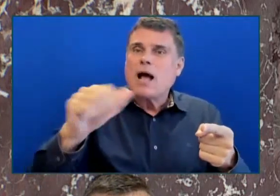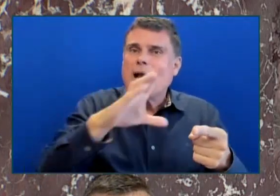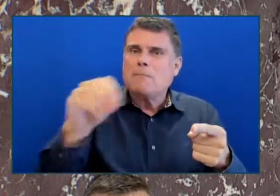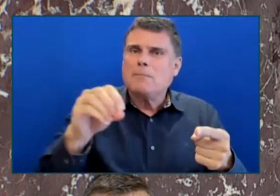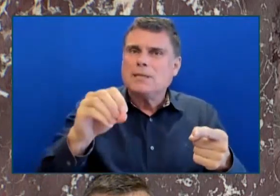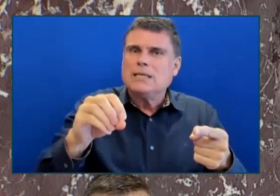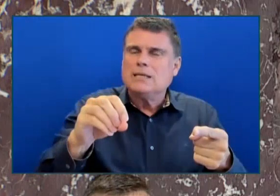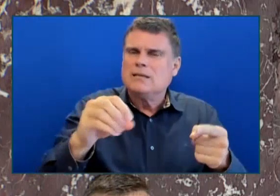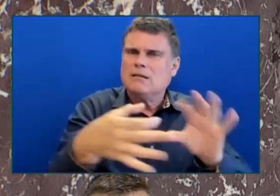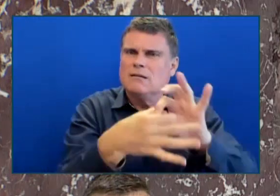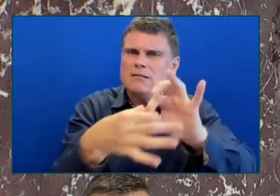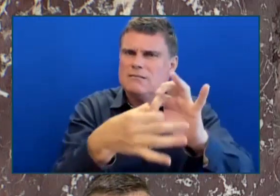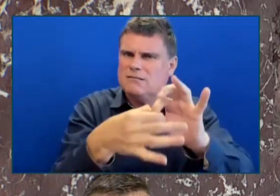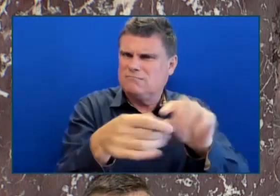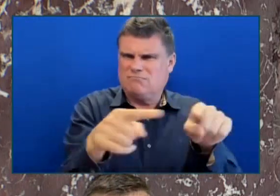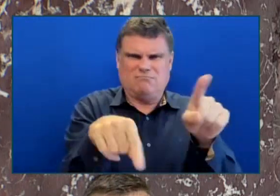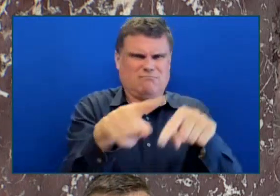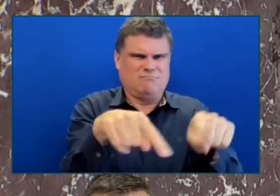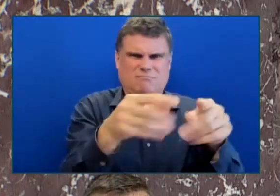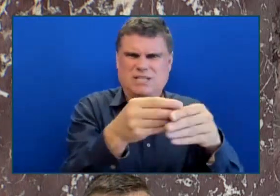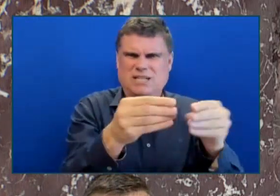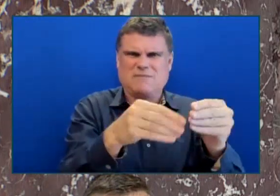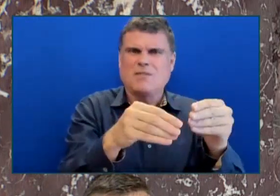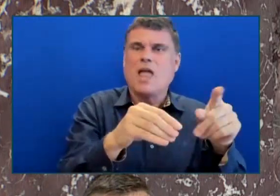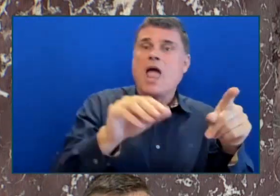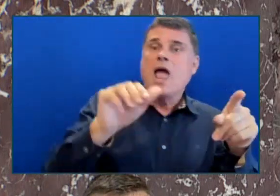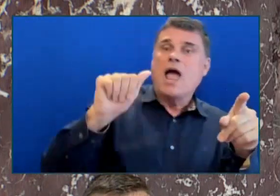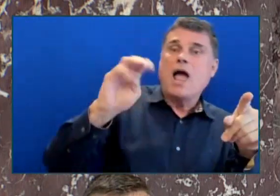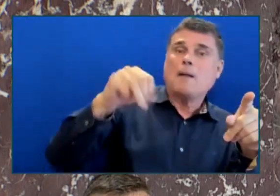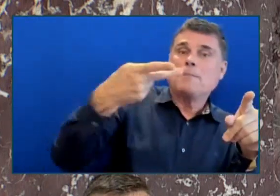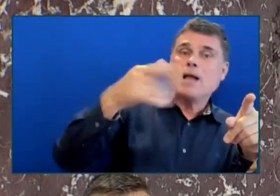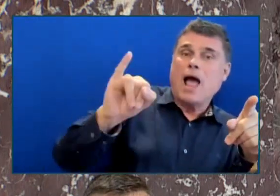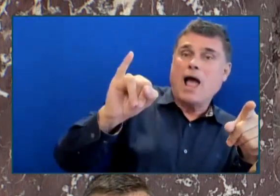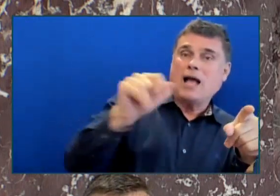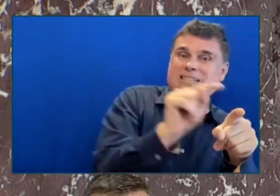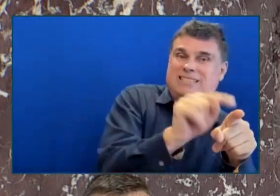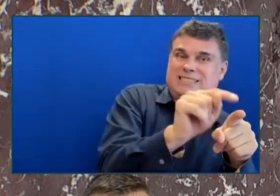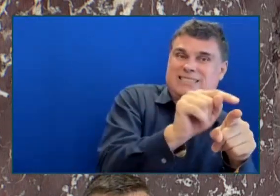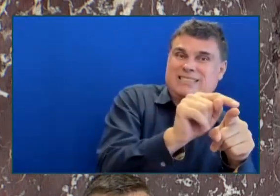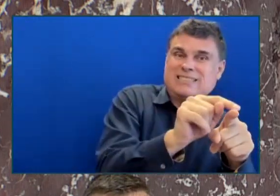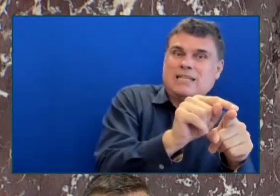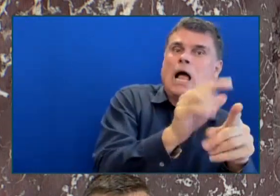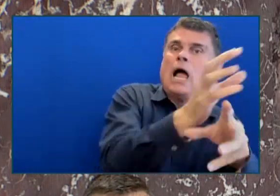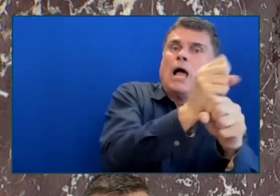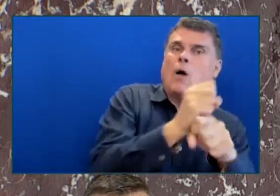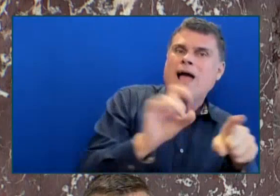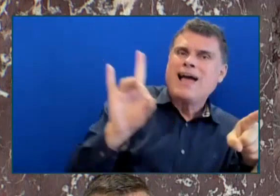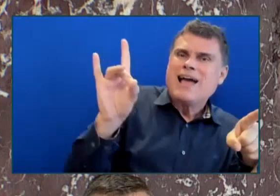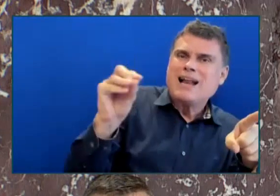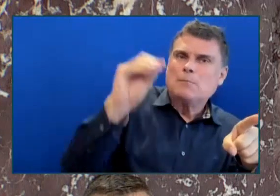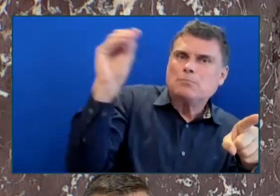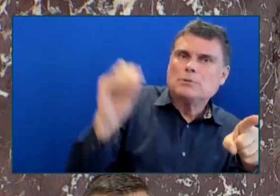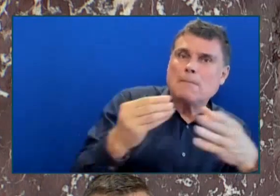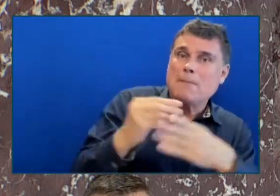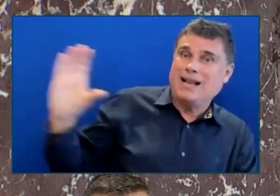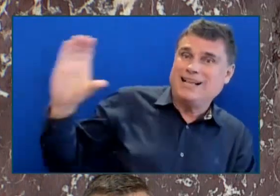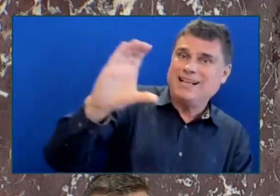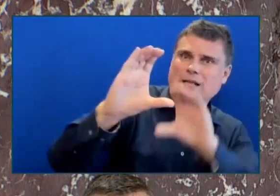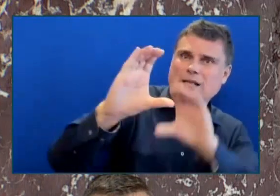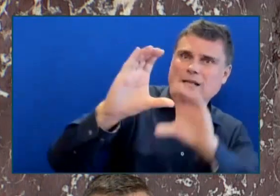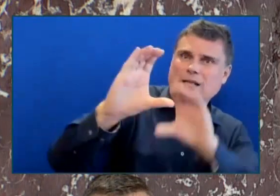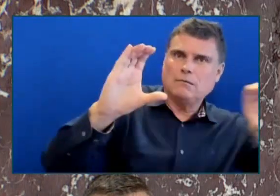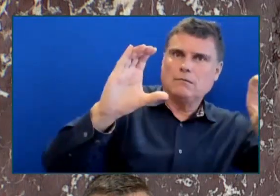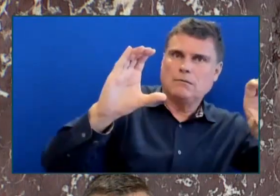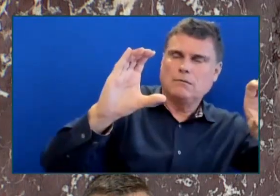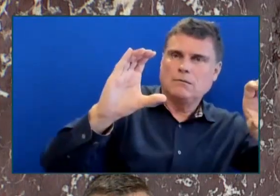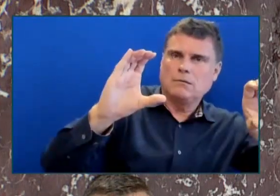of the gross monthly payment received by Atira from BC Housing. 80%, Mr. Speaker. So when the Premier concealed